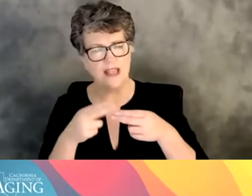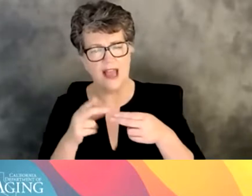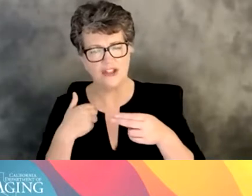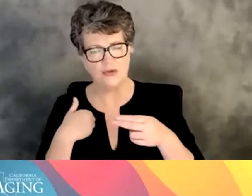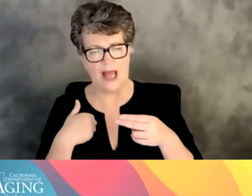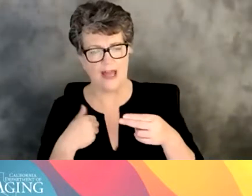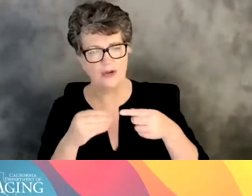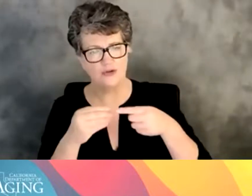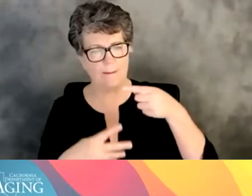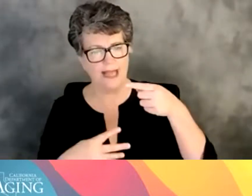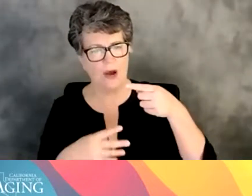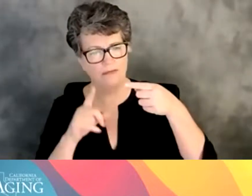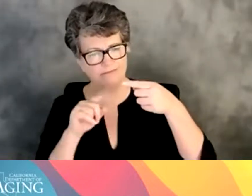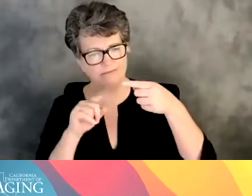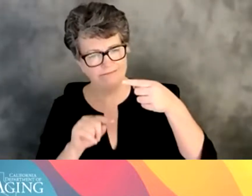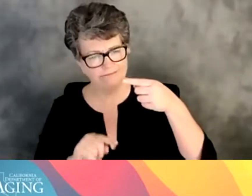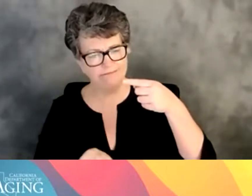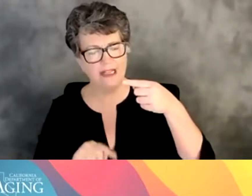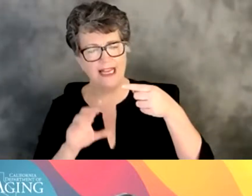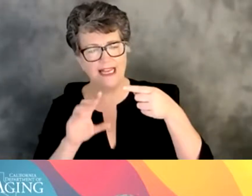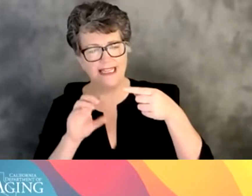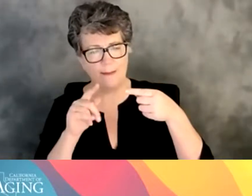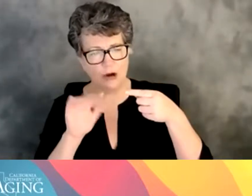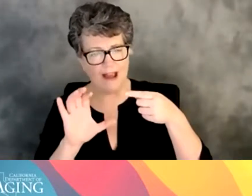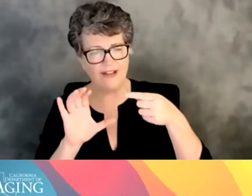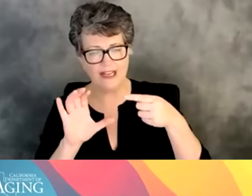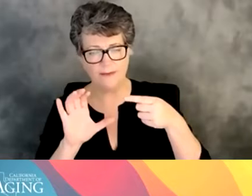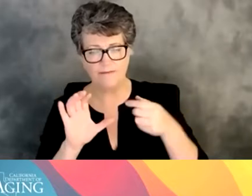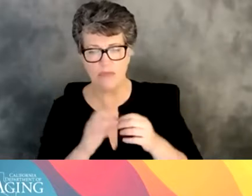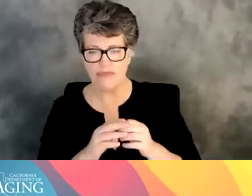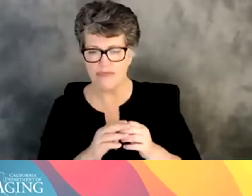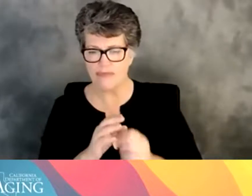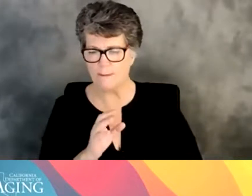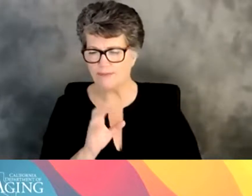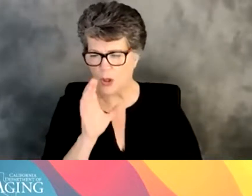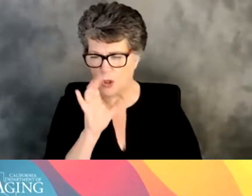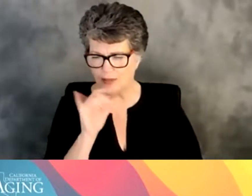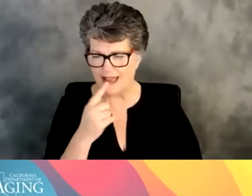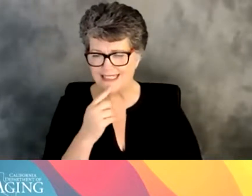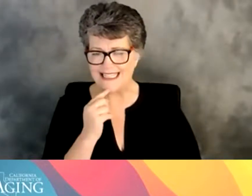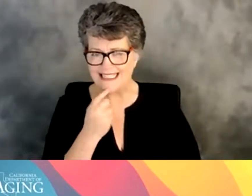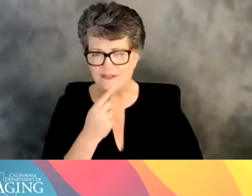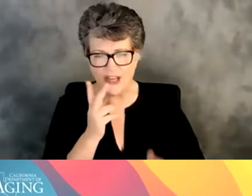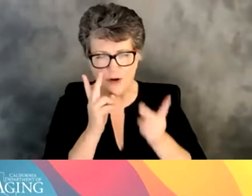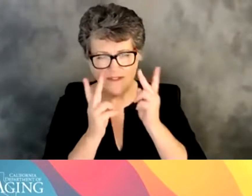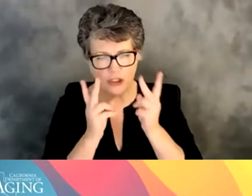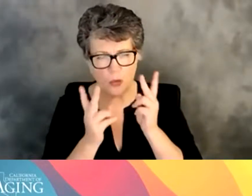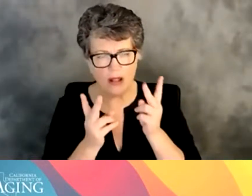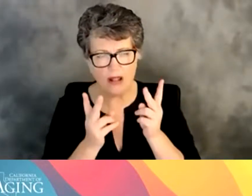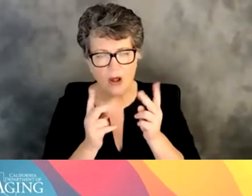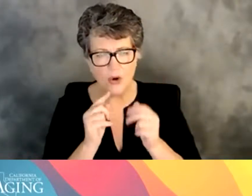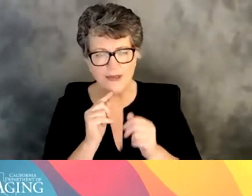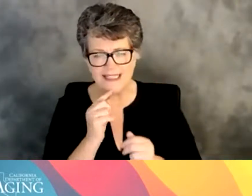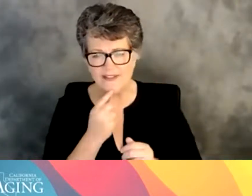drawdown of different demographics, and it looked like it said severe visual or